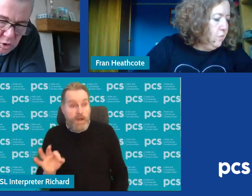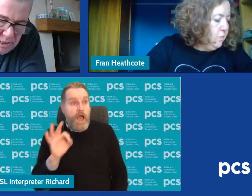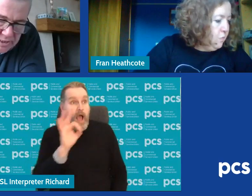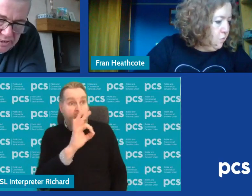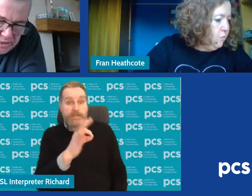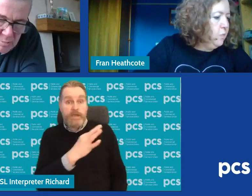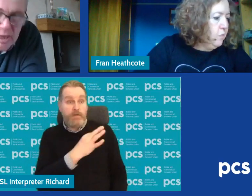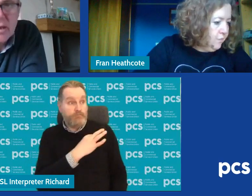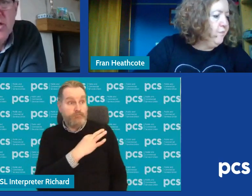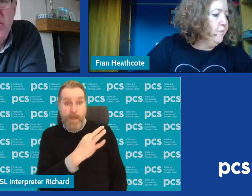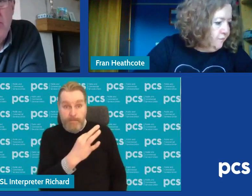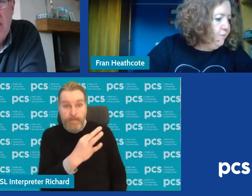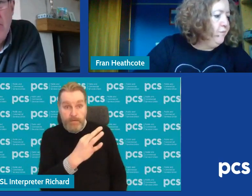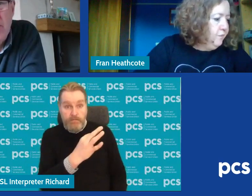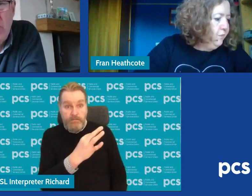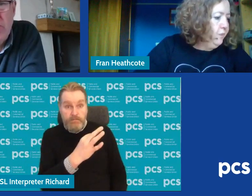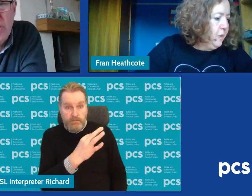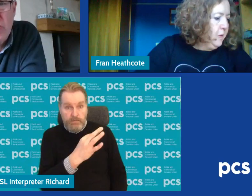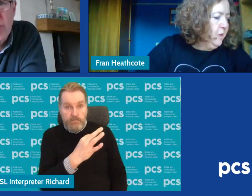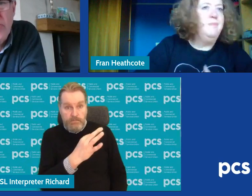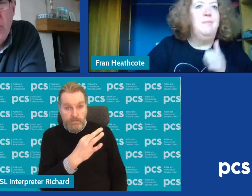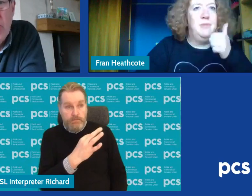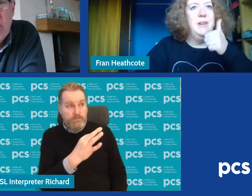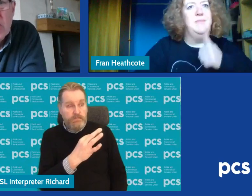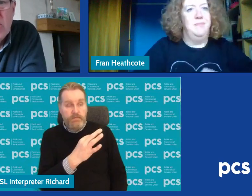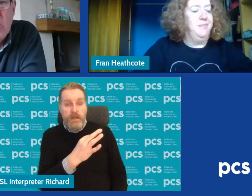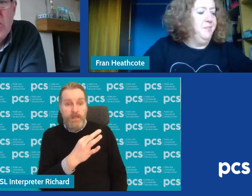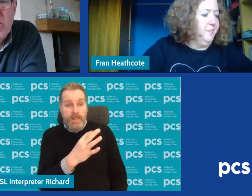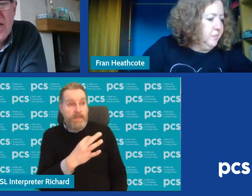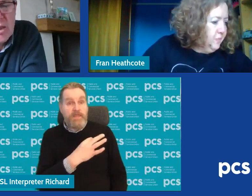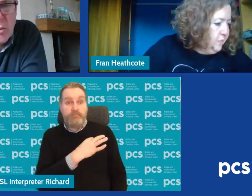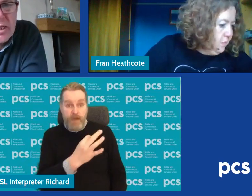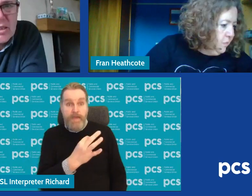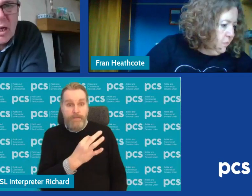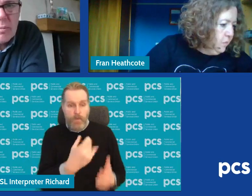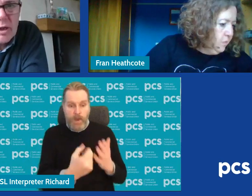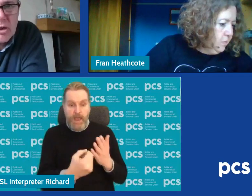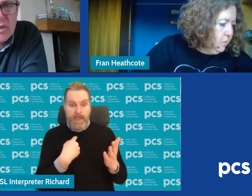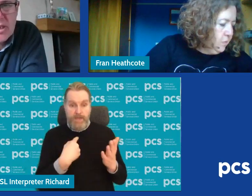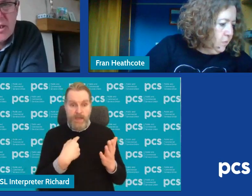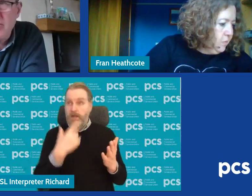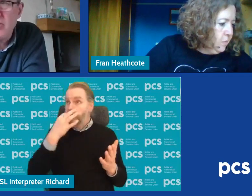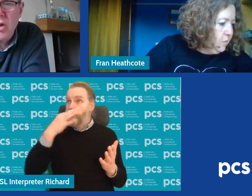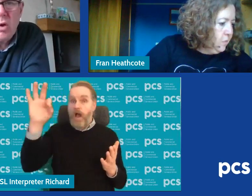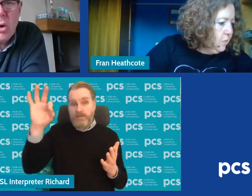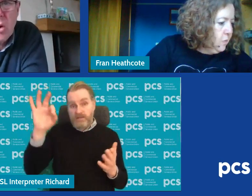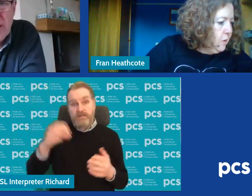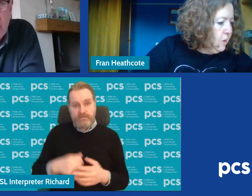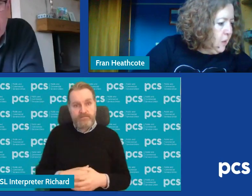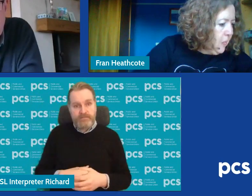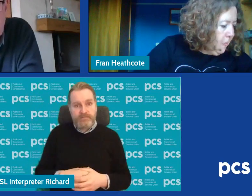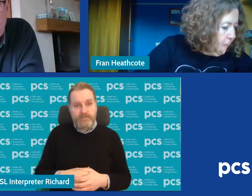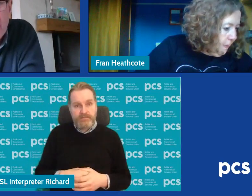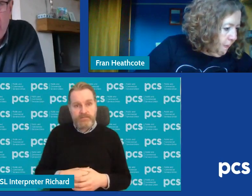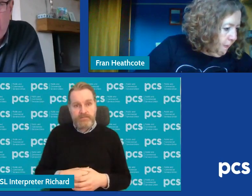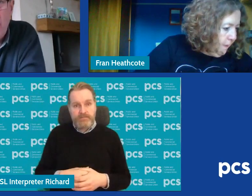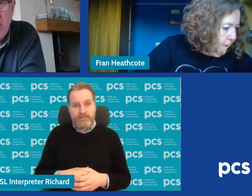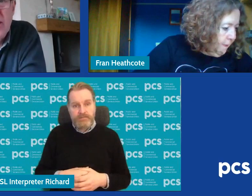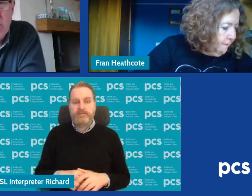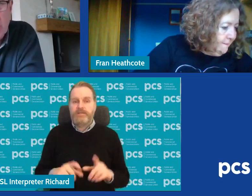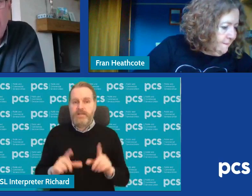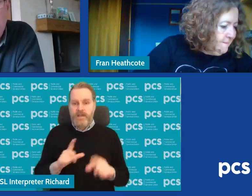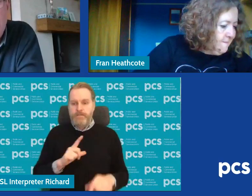an automatic email so that the member can order a new one. So that's the way it's done, because obviously the law governs, there's an